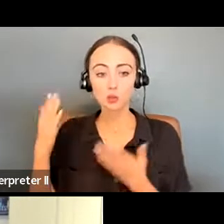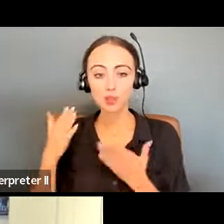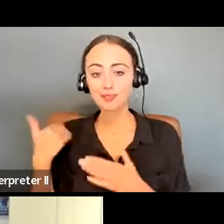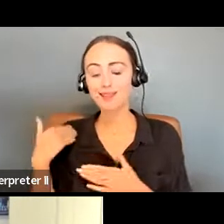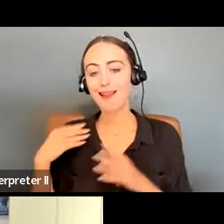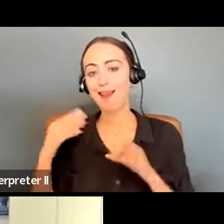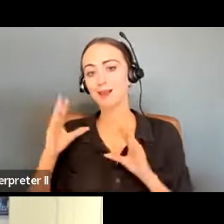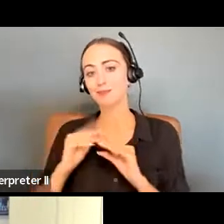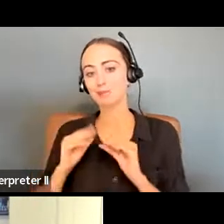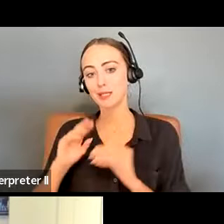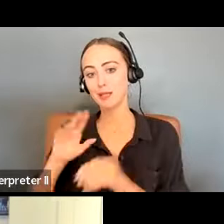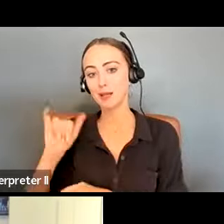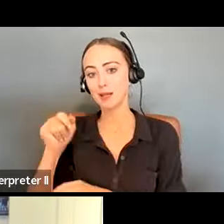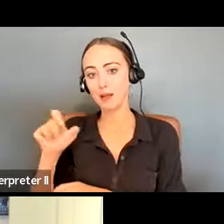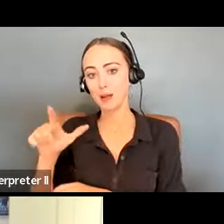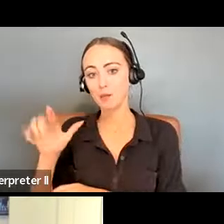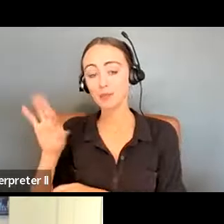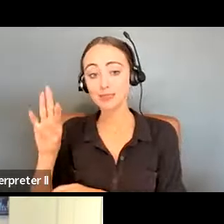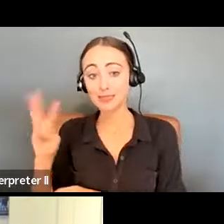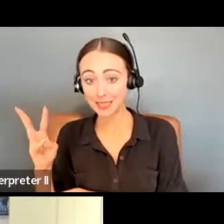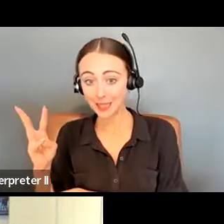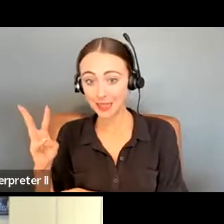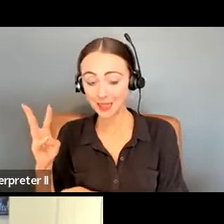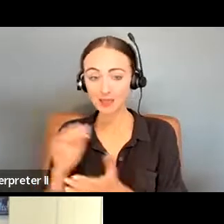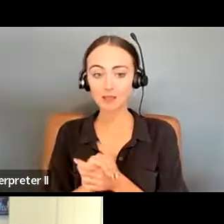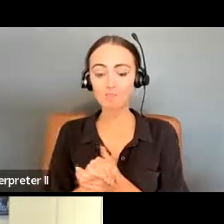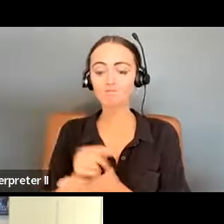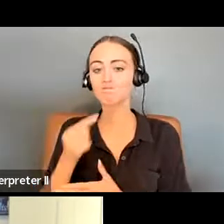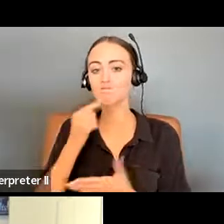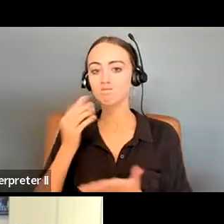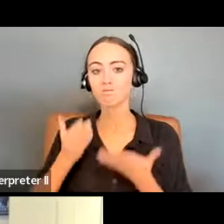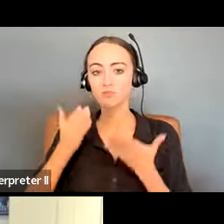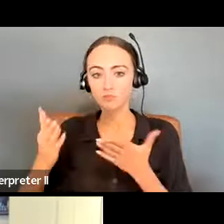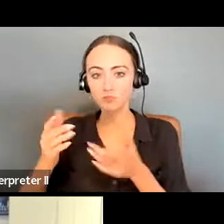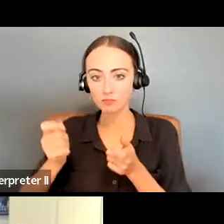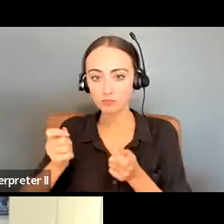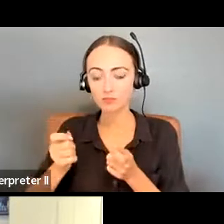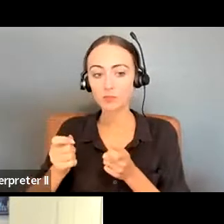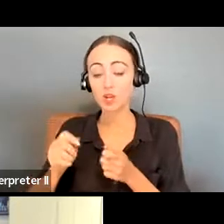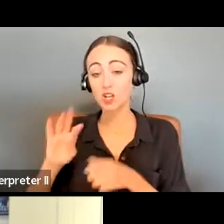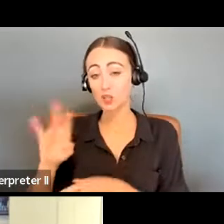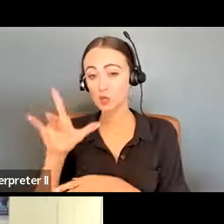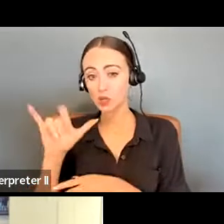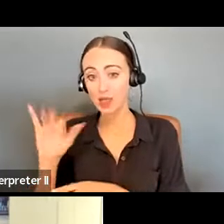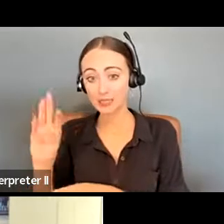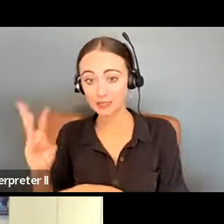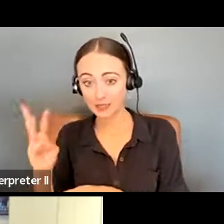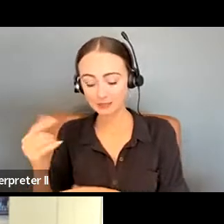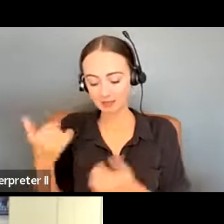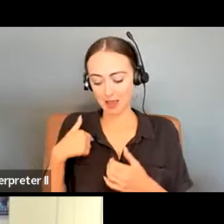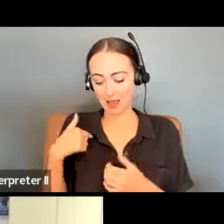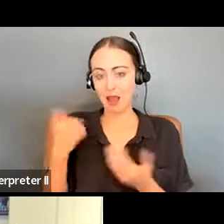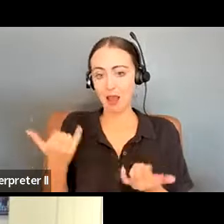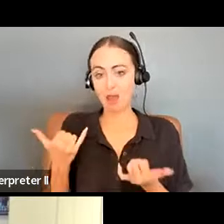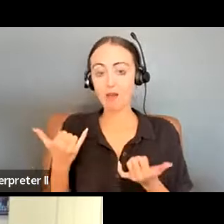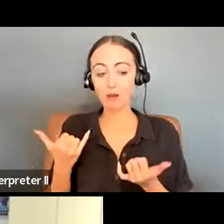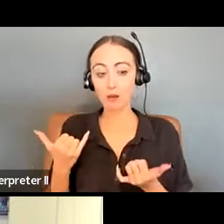6th. The Committee on Human Services marked the bill up on July 6th. And I'm now moving